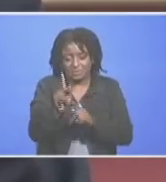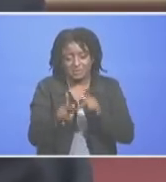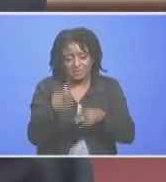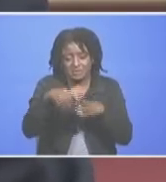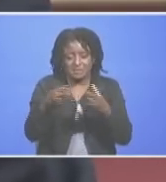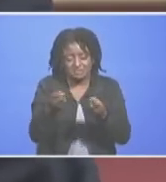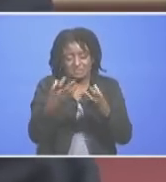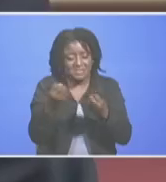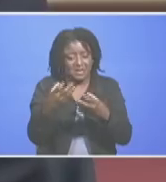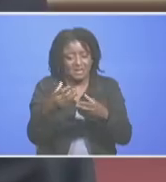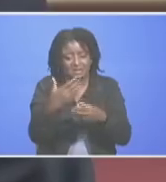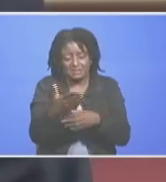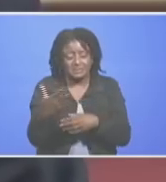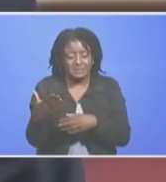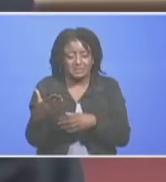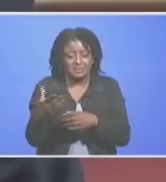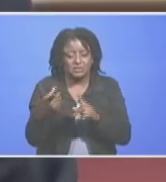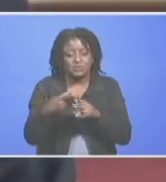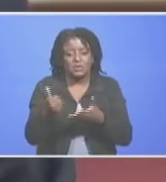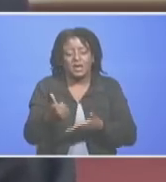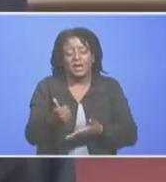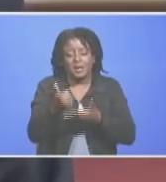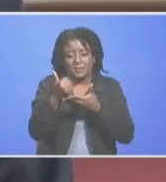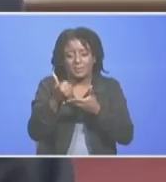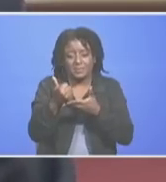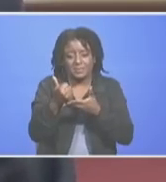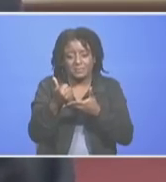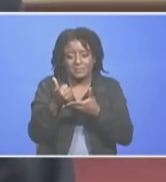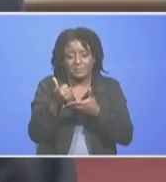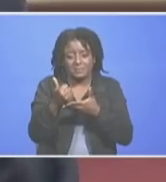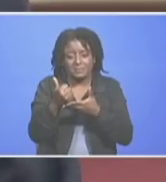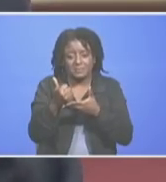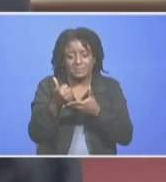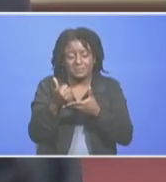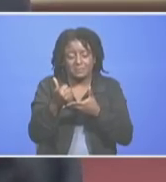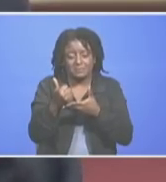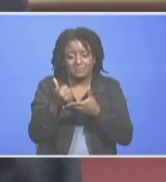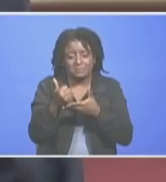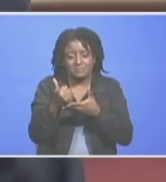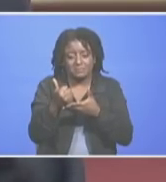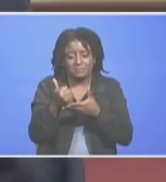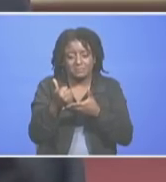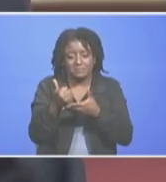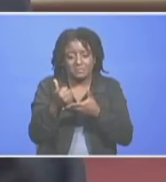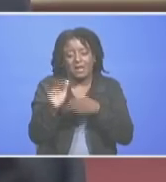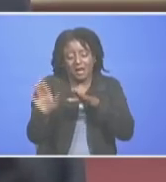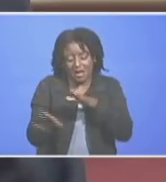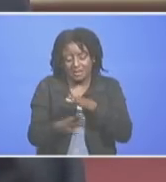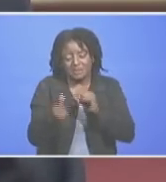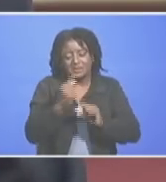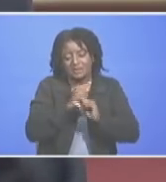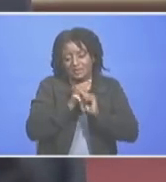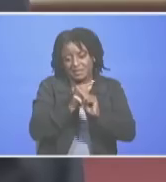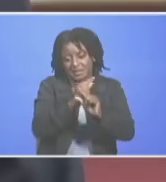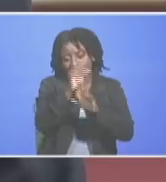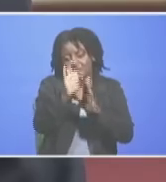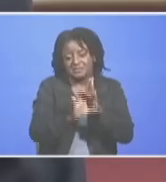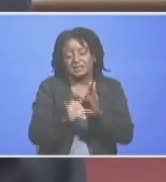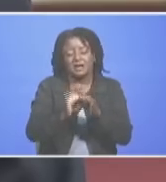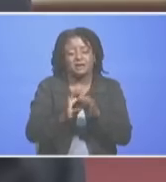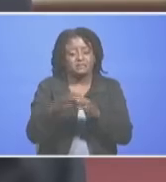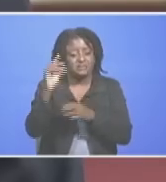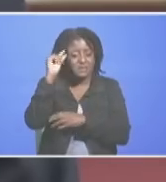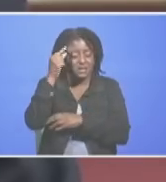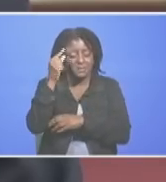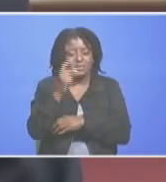many instances to help to facilitate that, of course, under the hand and the guidance of the government, who